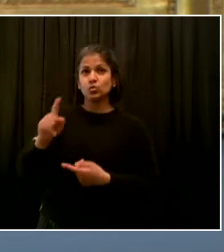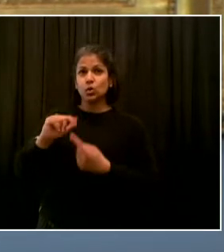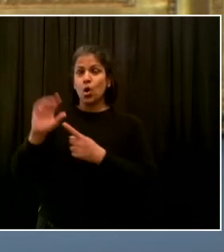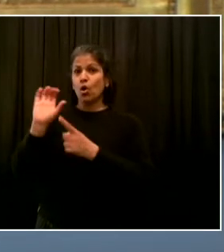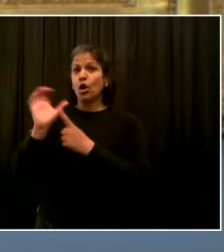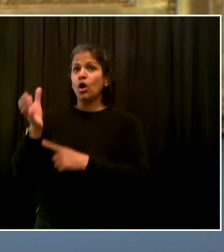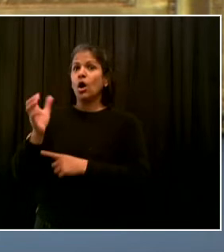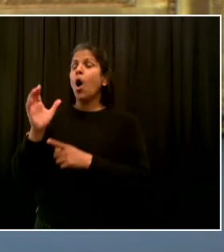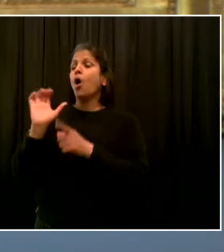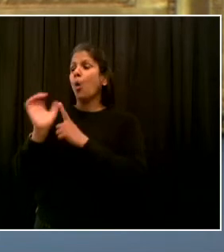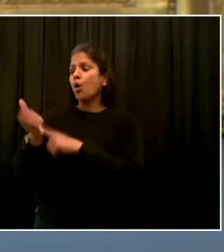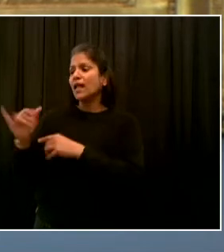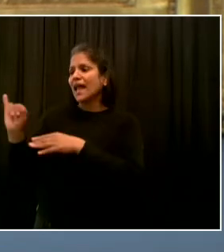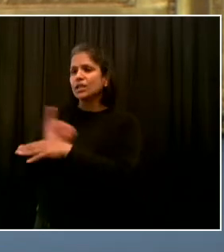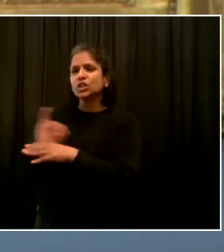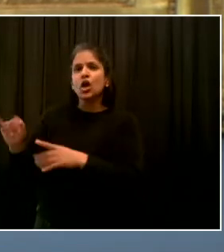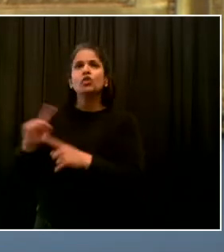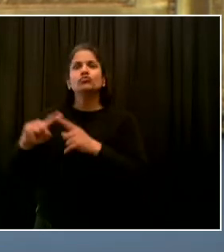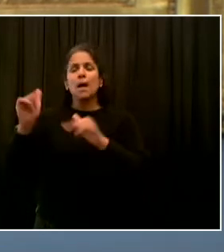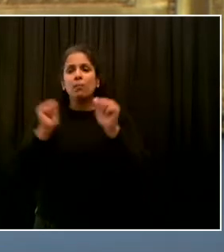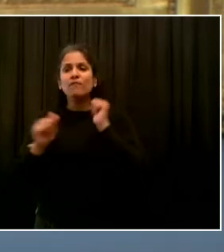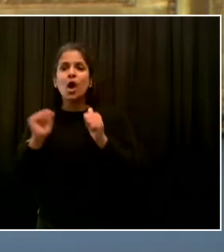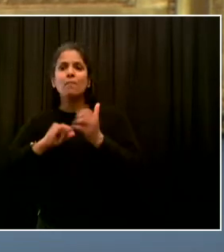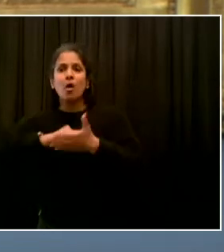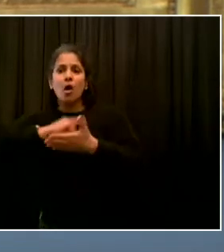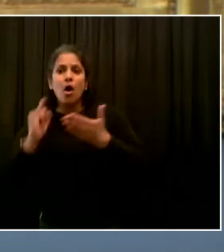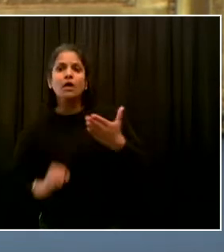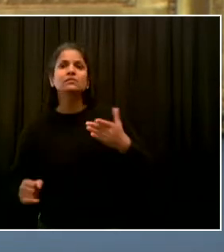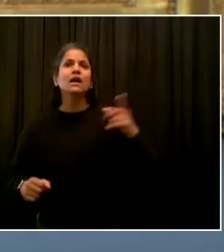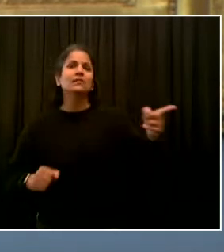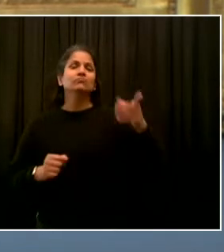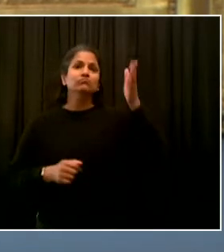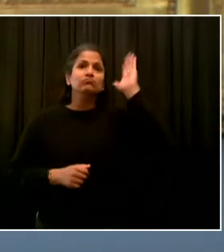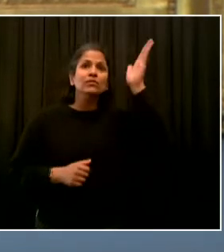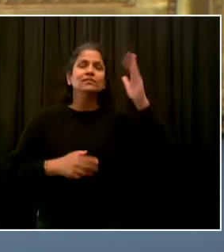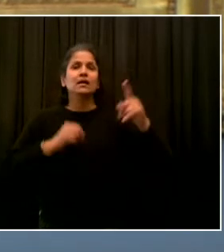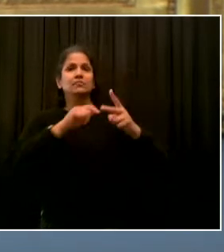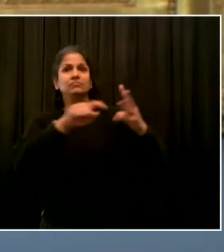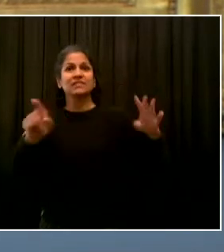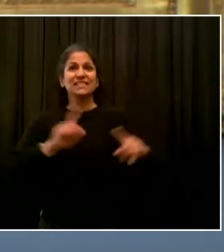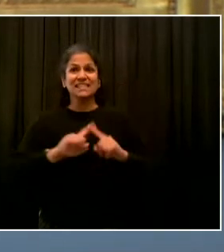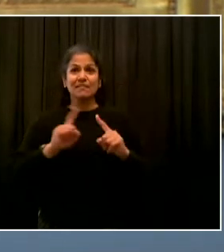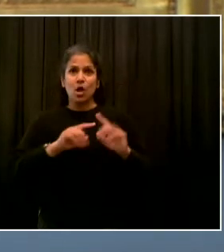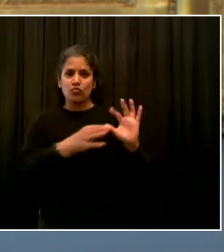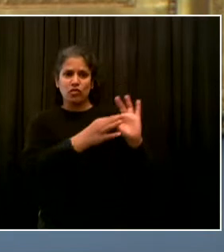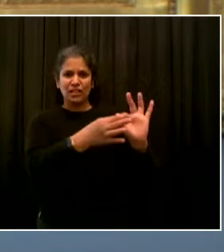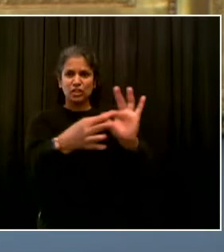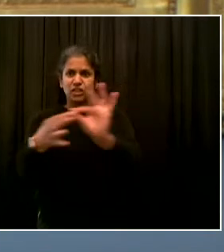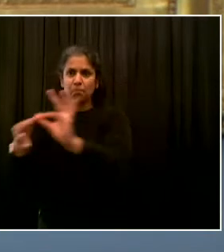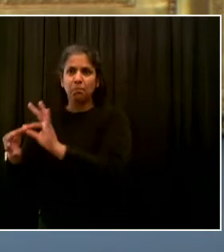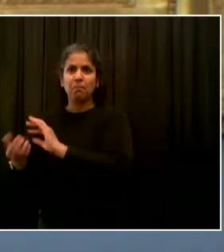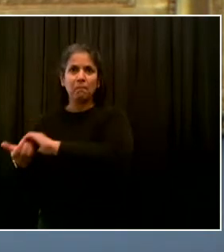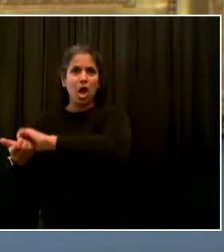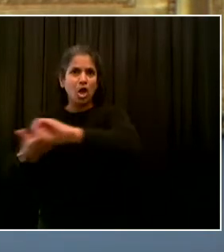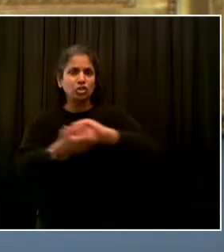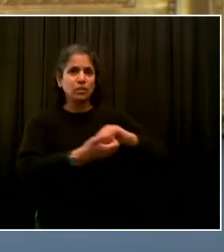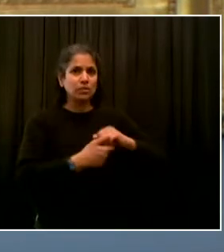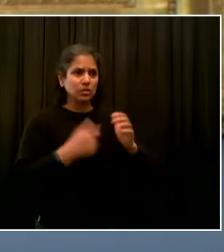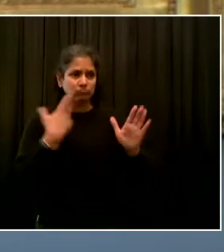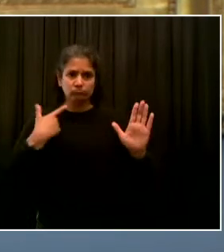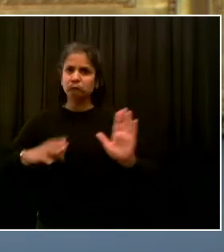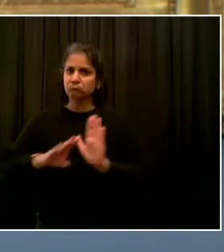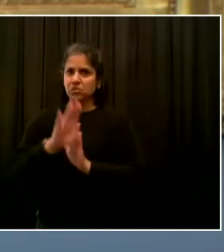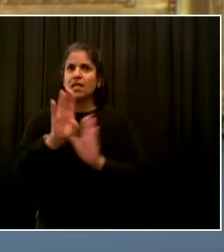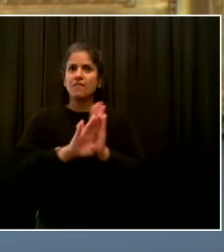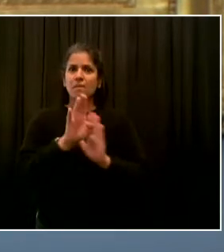worship, and elected officials, so we can use those relationships we have developed over the last few months and make